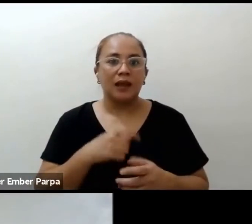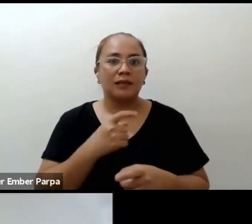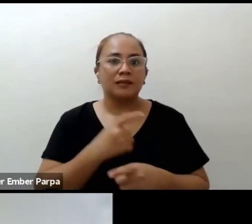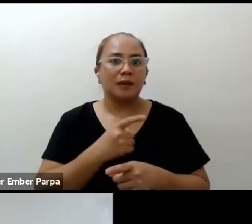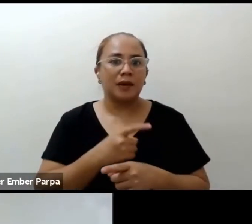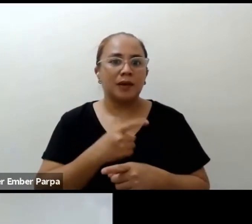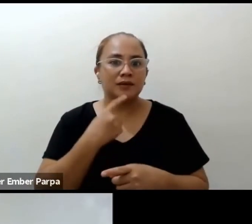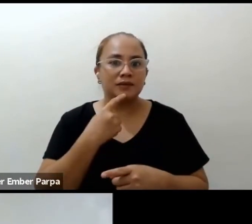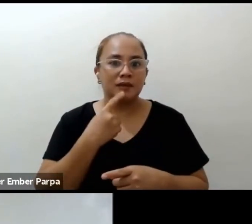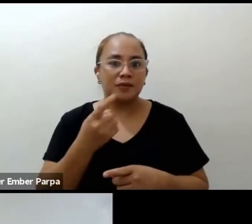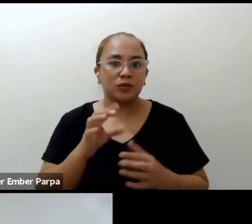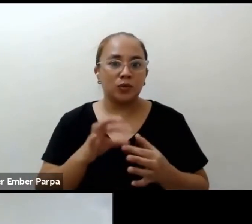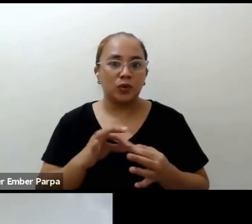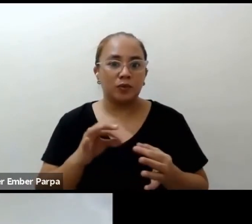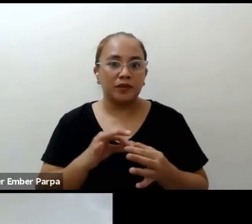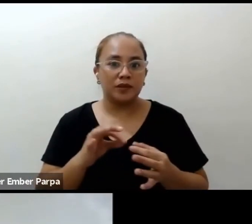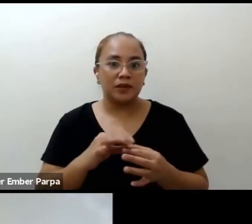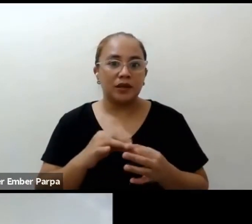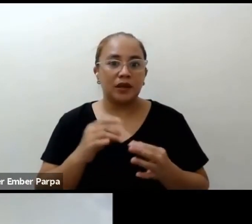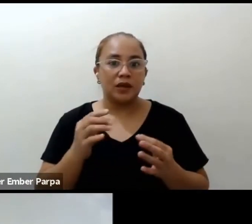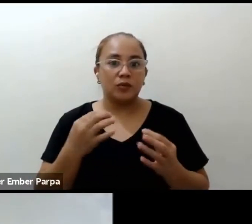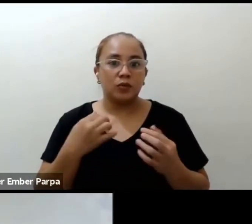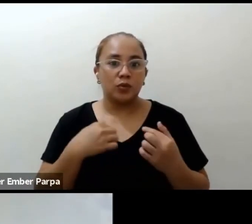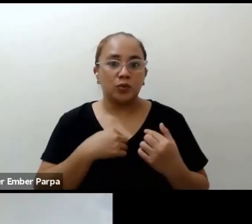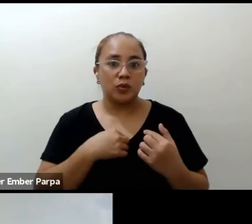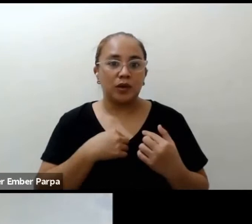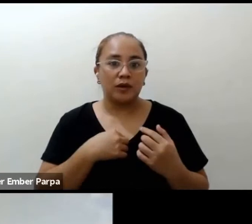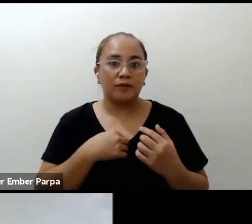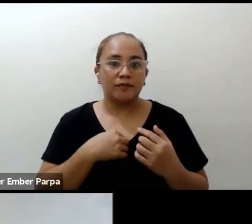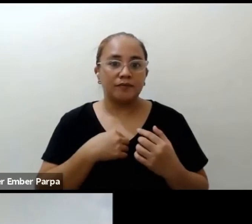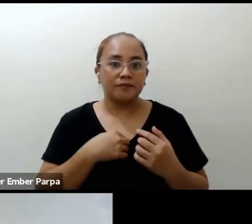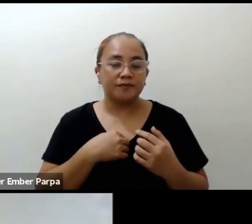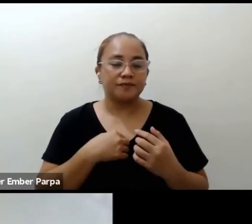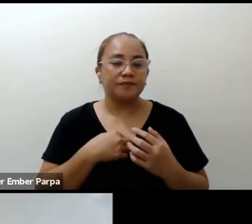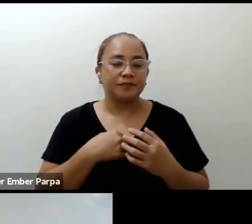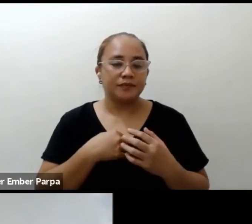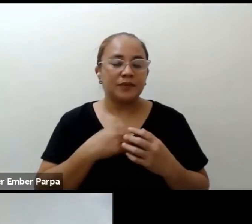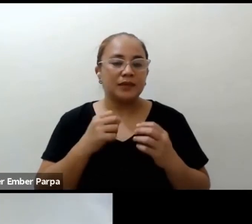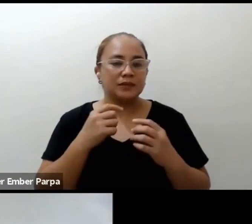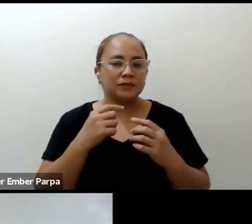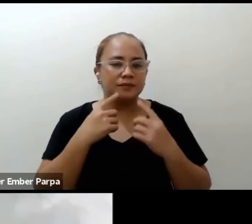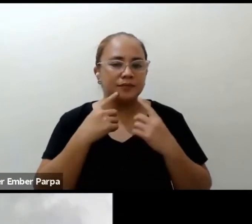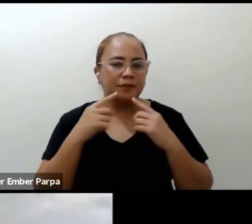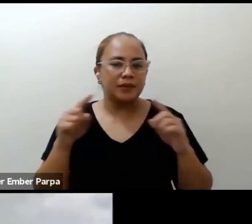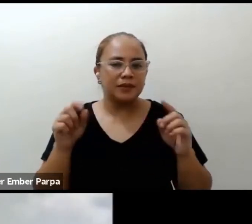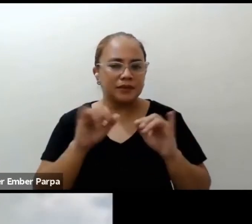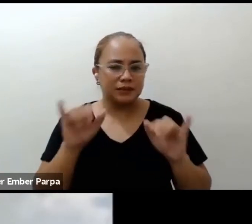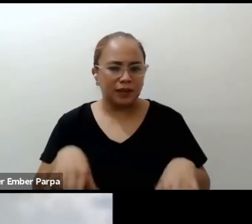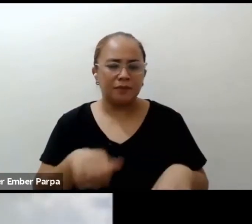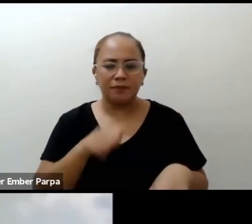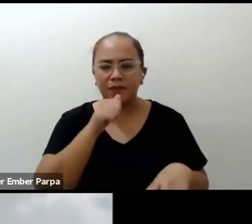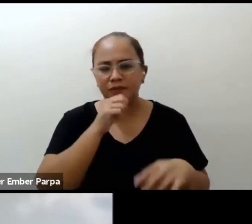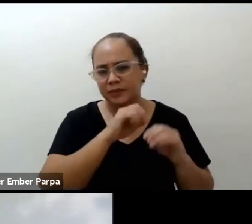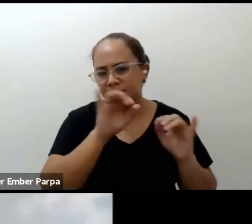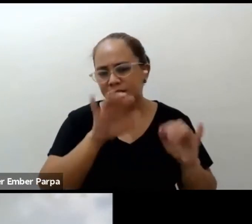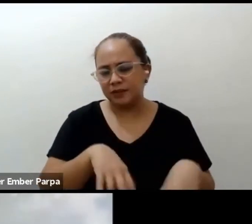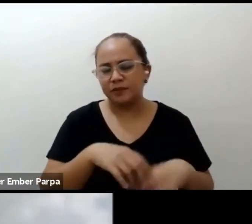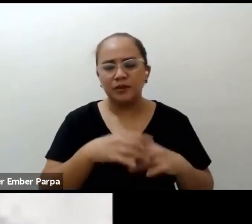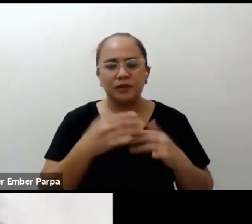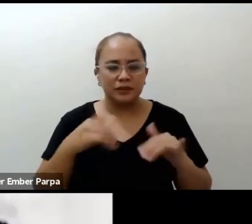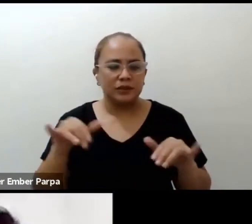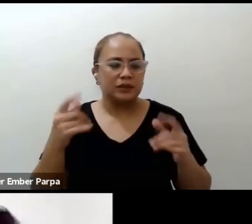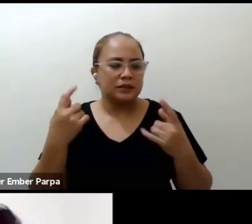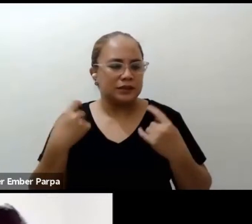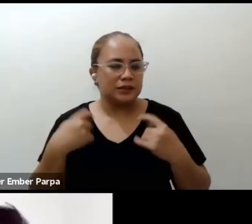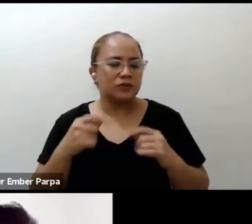sinasabi ng comment dyan, even if we're a mixed system, private and public, we can still try to have